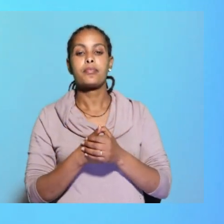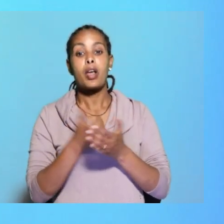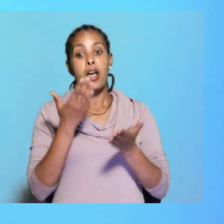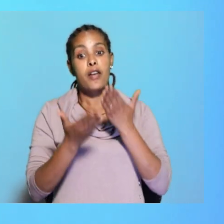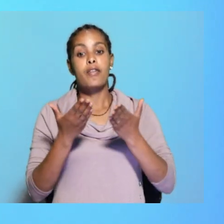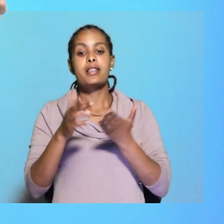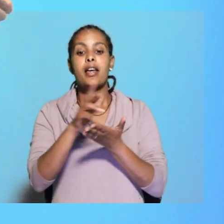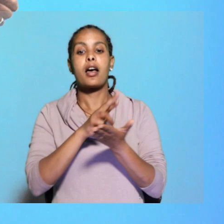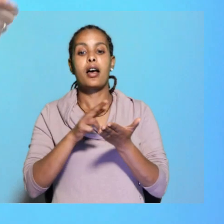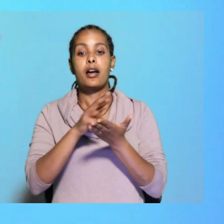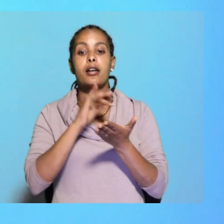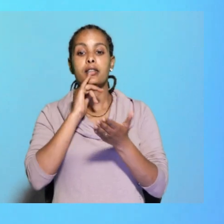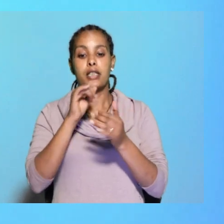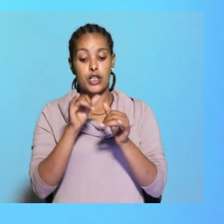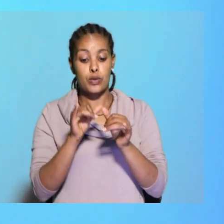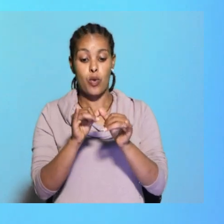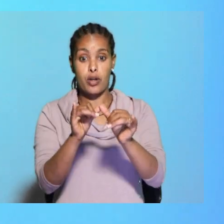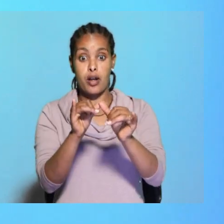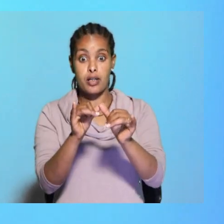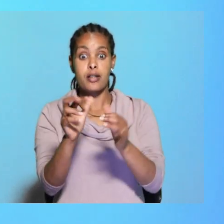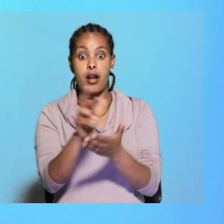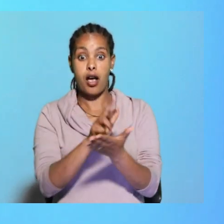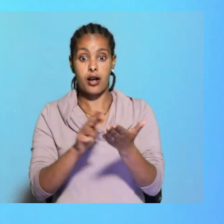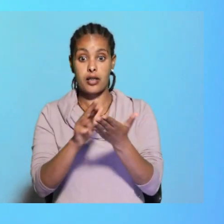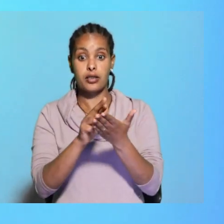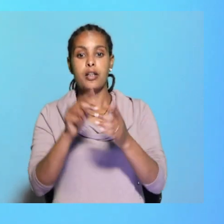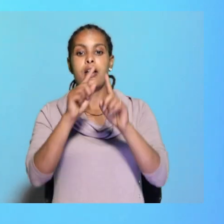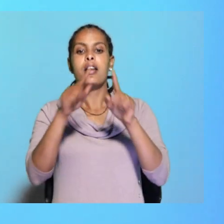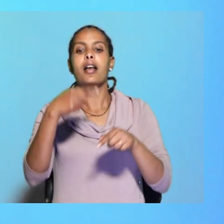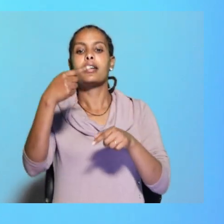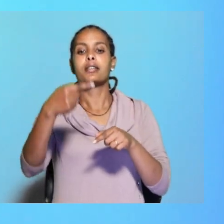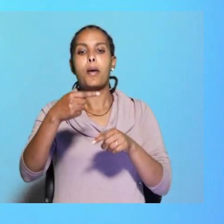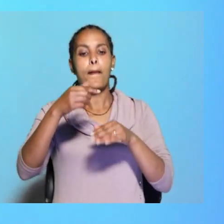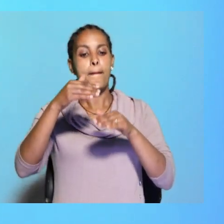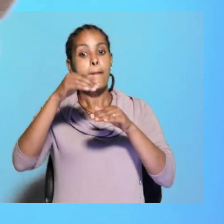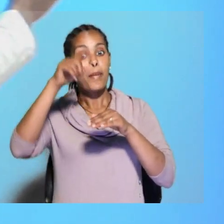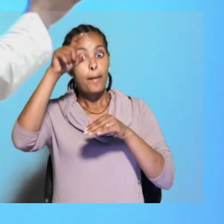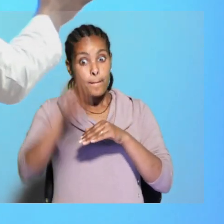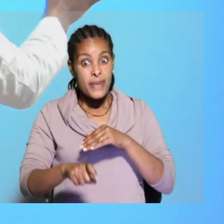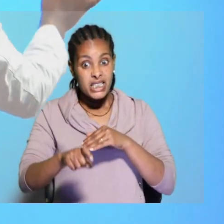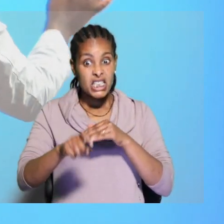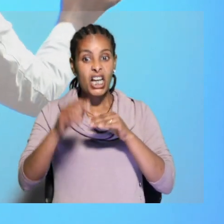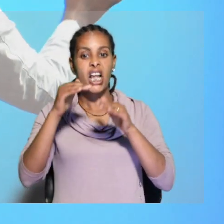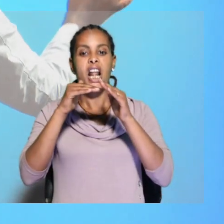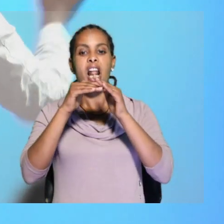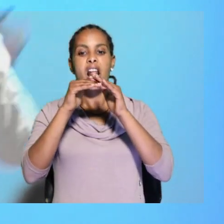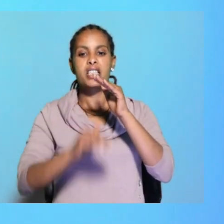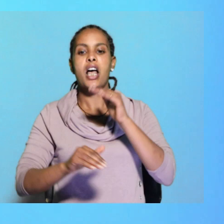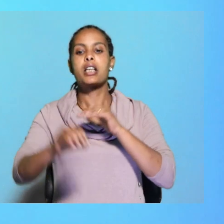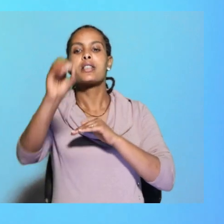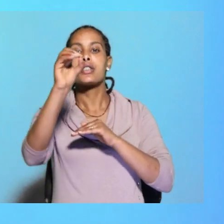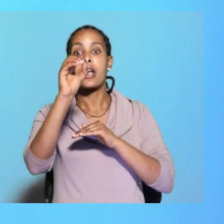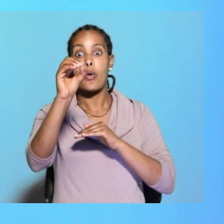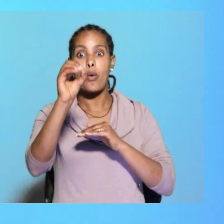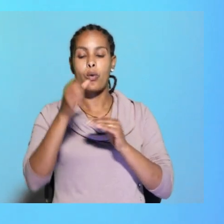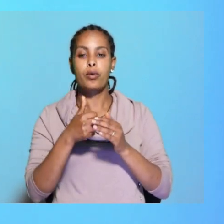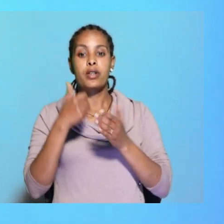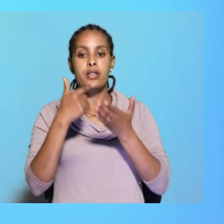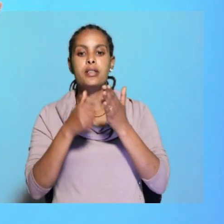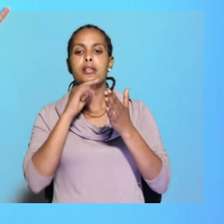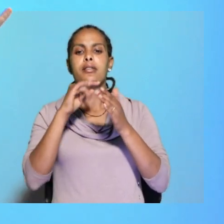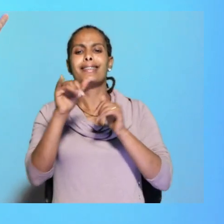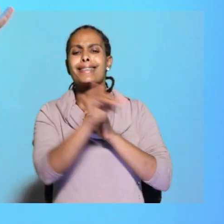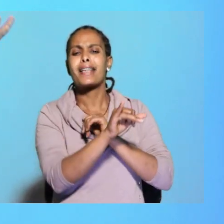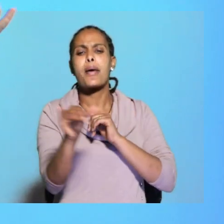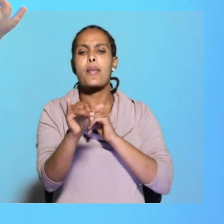If the reaction is spontaneous reaction, delta G must be less than 0, less than 0. This is the